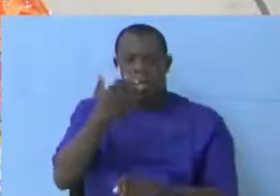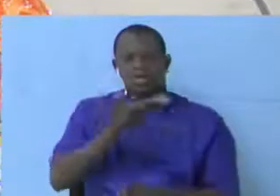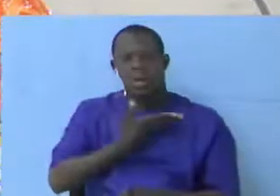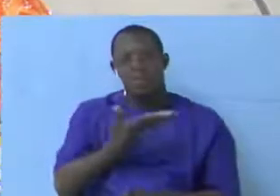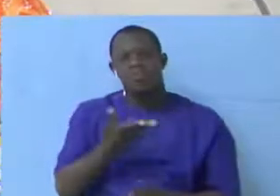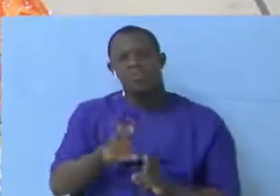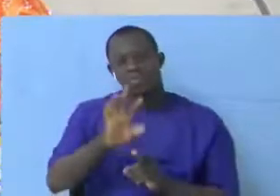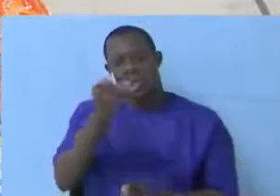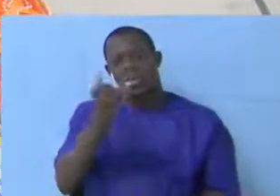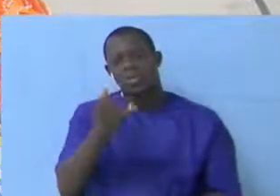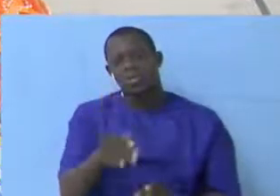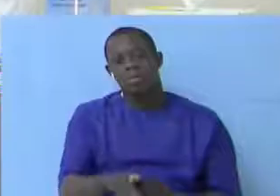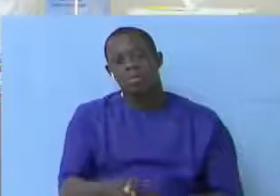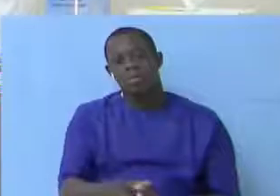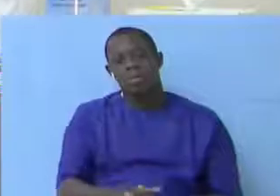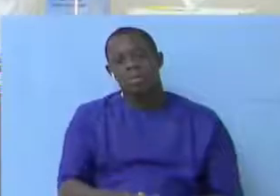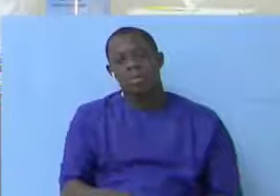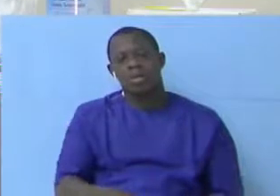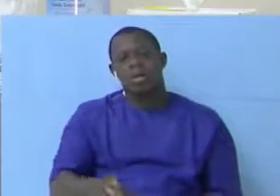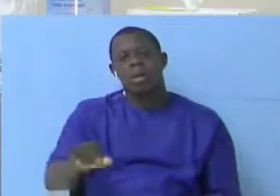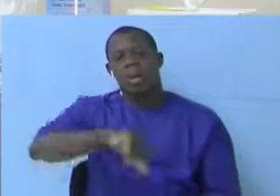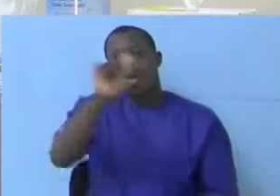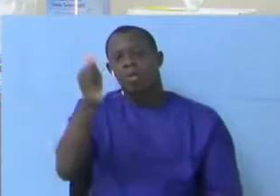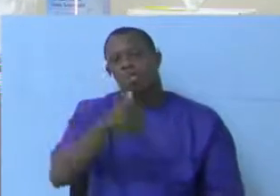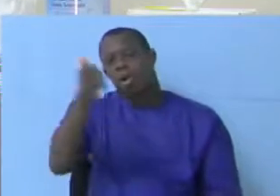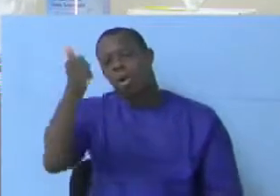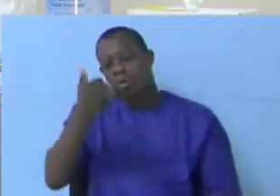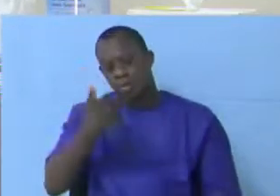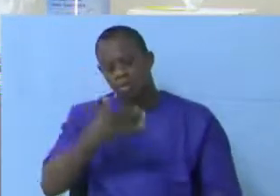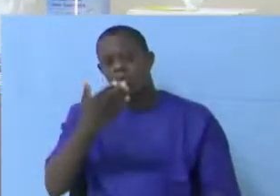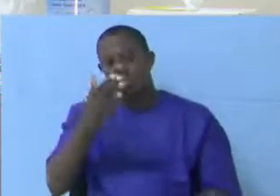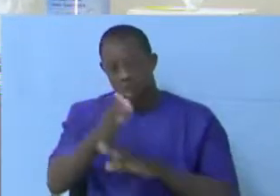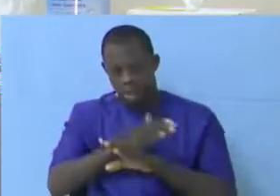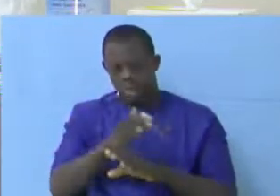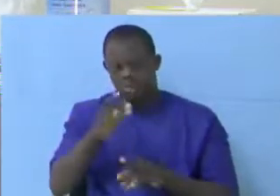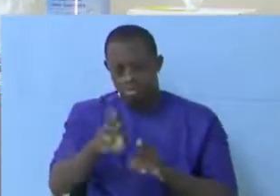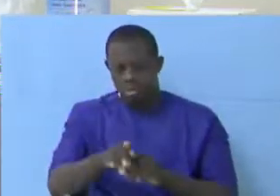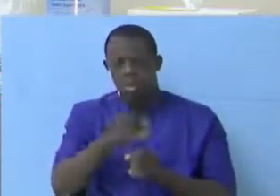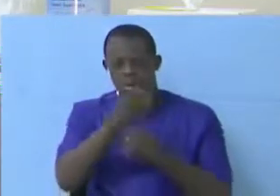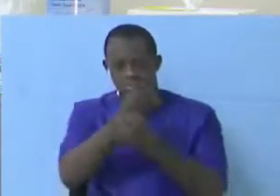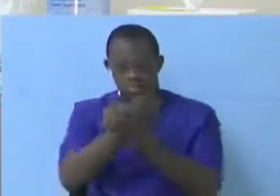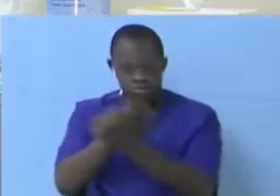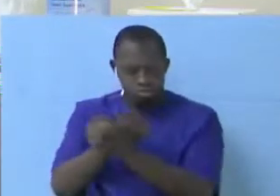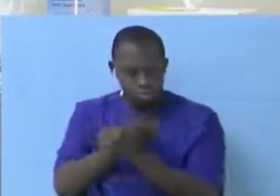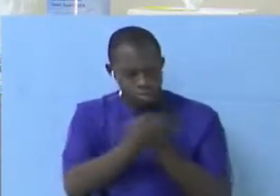Yes. And other people were also arrested and brought to the NIA.